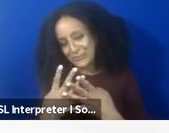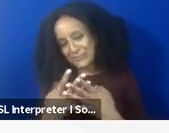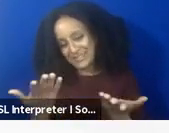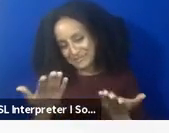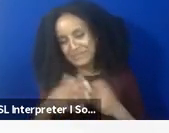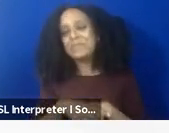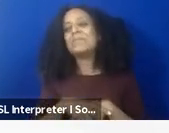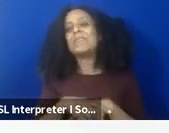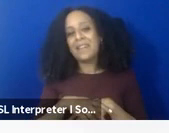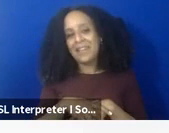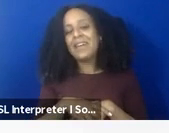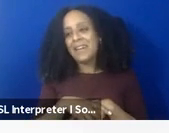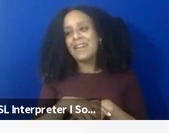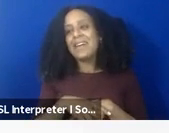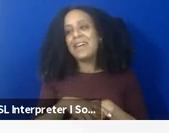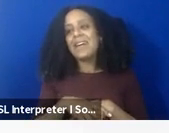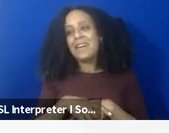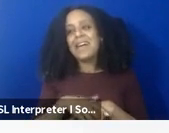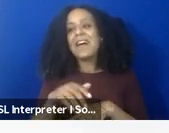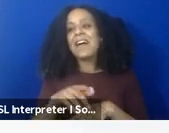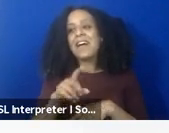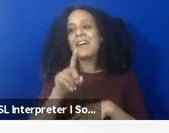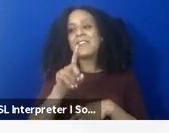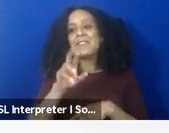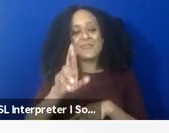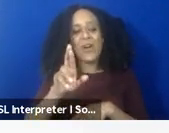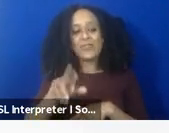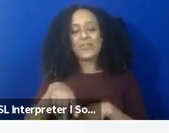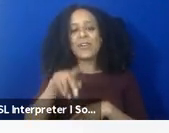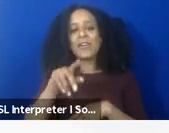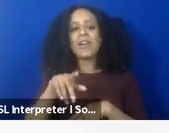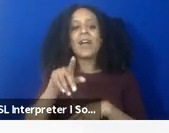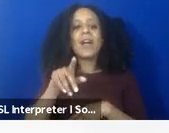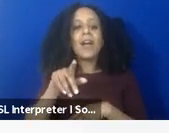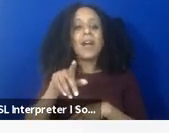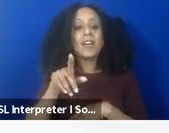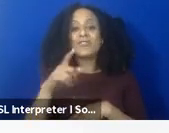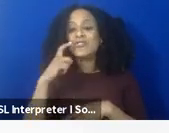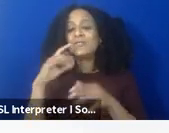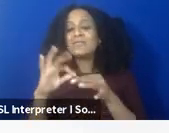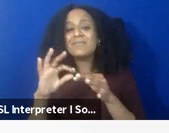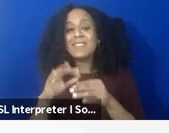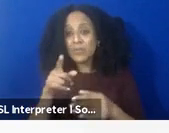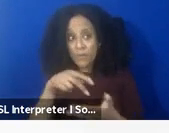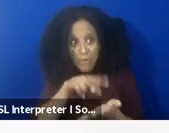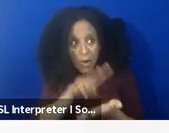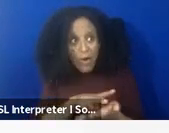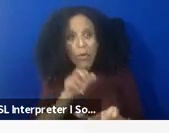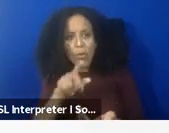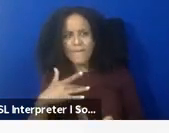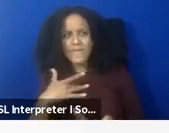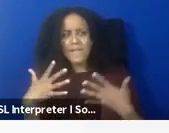Another screener, and Dr. Spankovich touched on this, is just a simple question, just asking, have you fallen or do you have a fear of